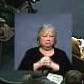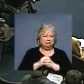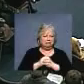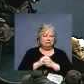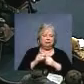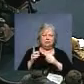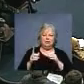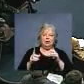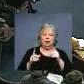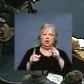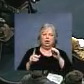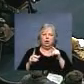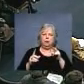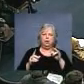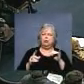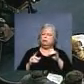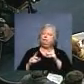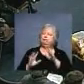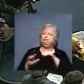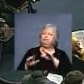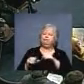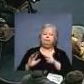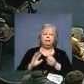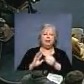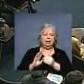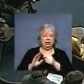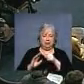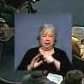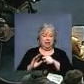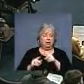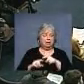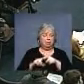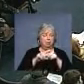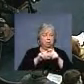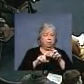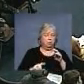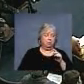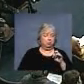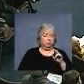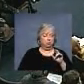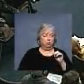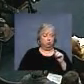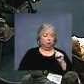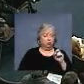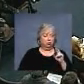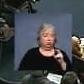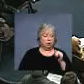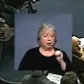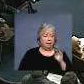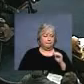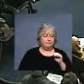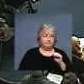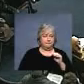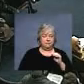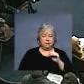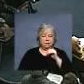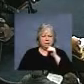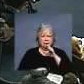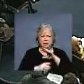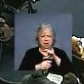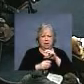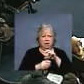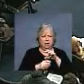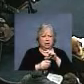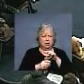Again, does this moratorium is not It does not include anything that's in